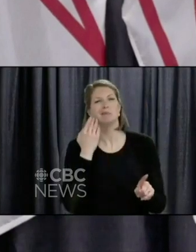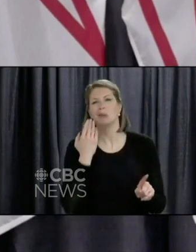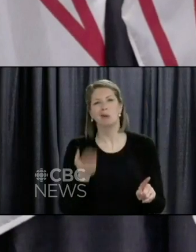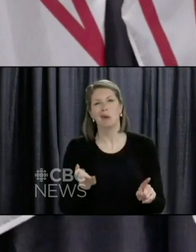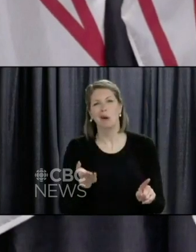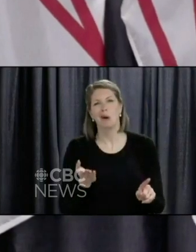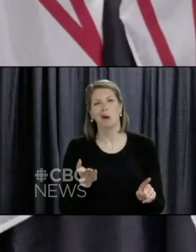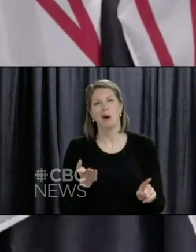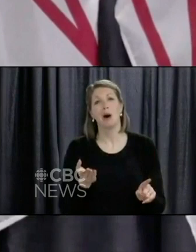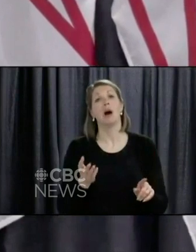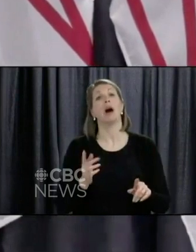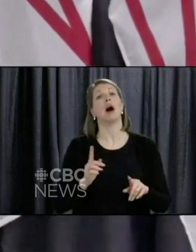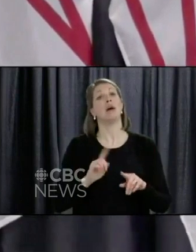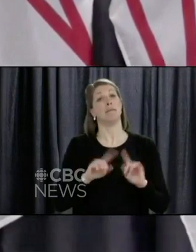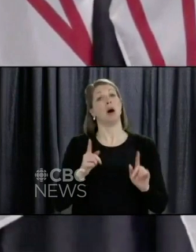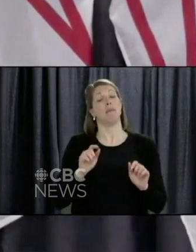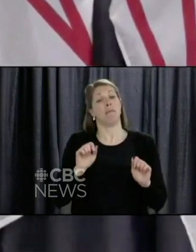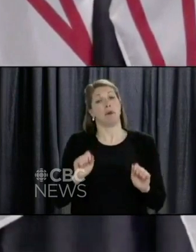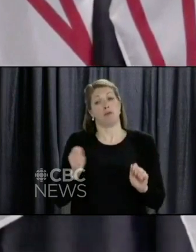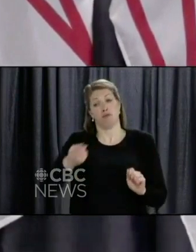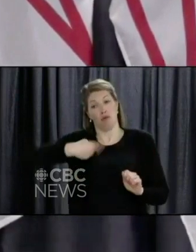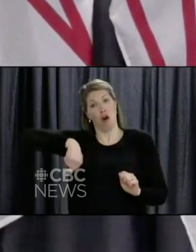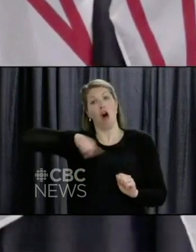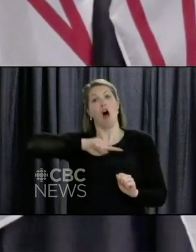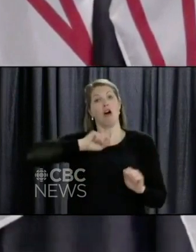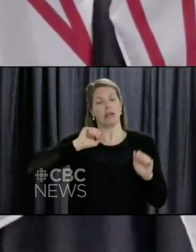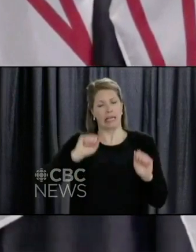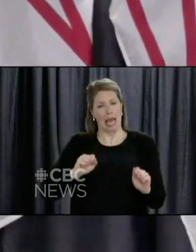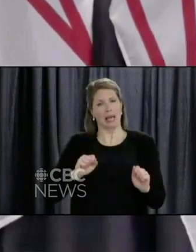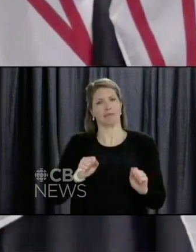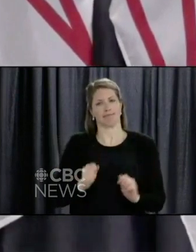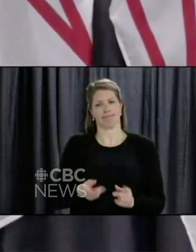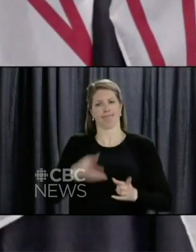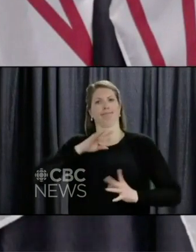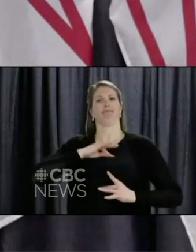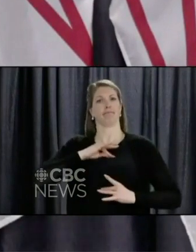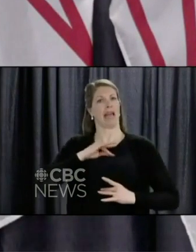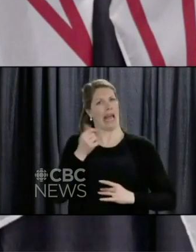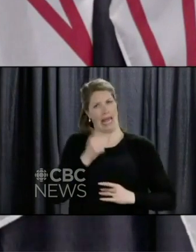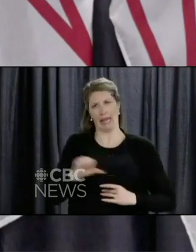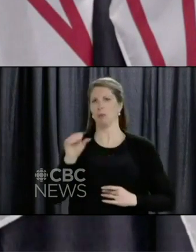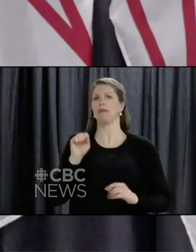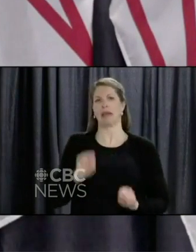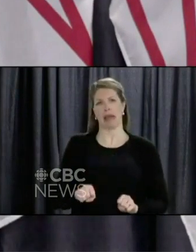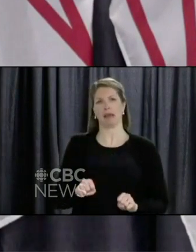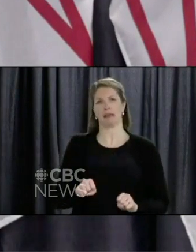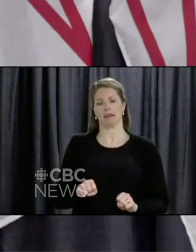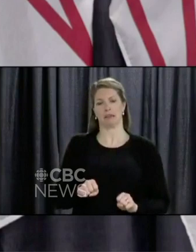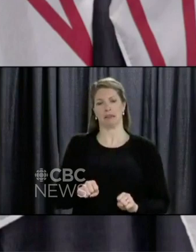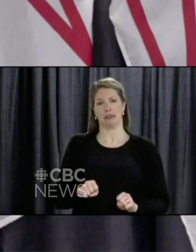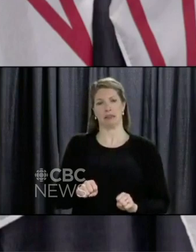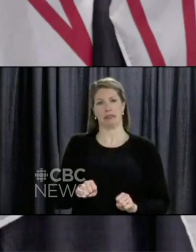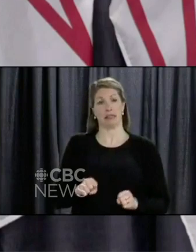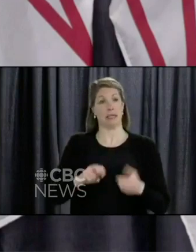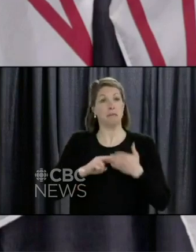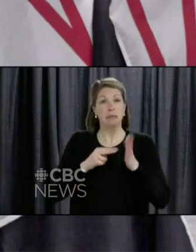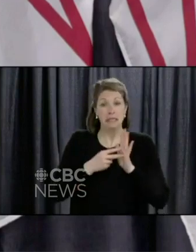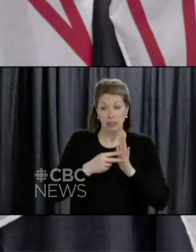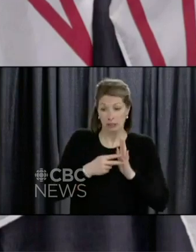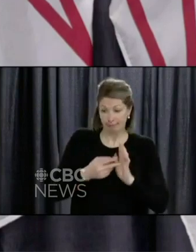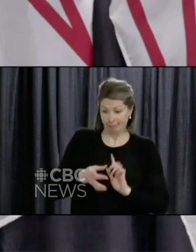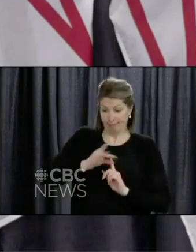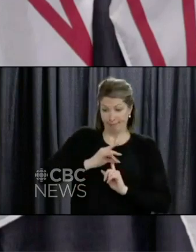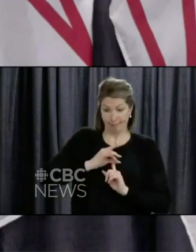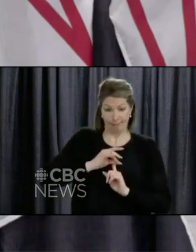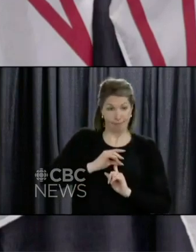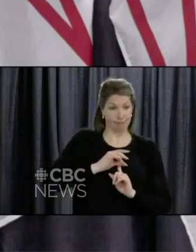subject to the COVID-19 virus, and that everyone can transmit it, and it has no boundaries. Doesn't